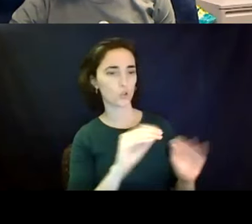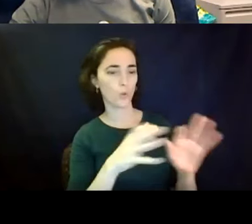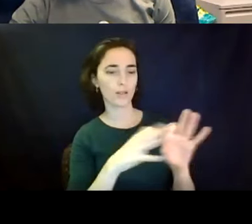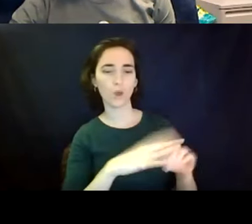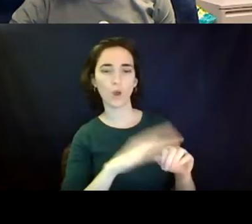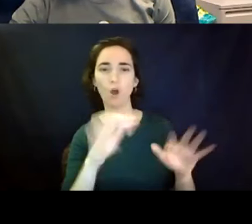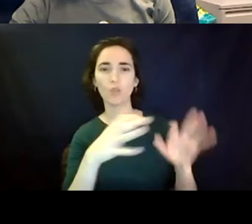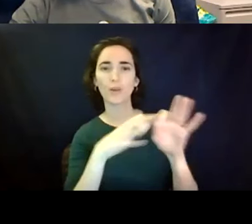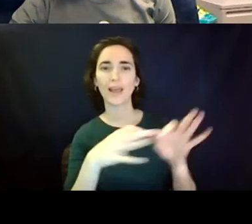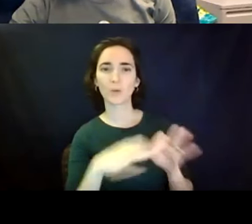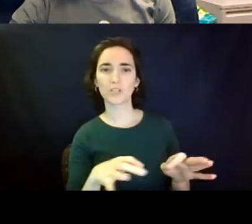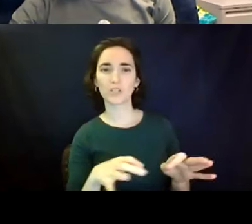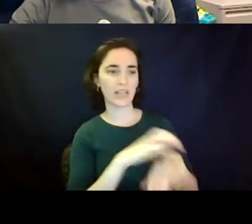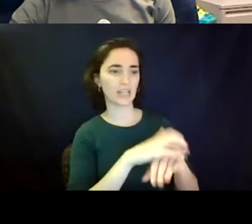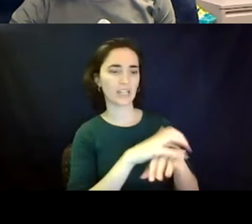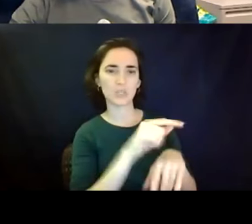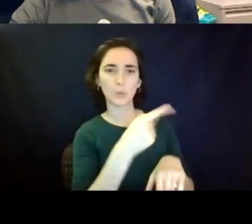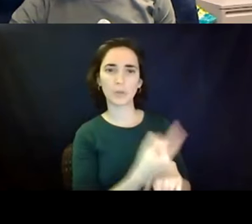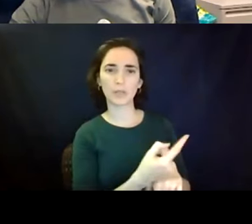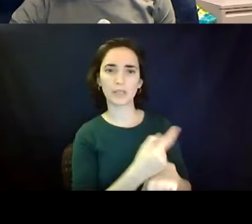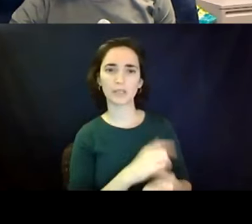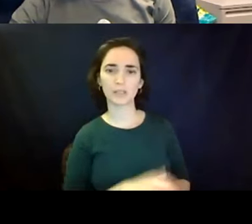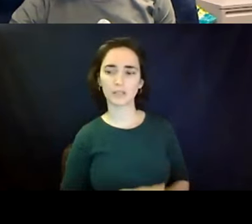on the website.